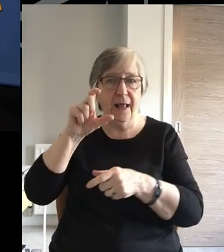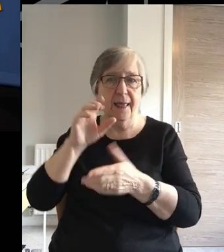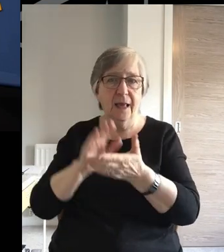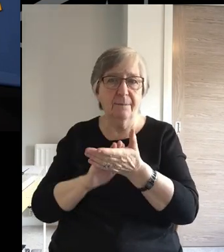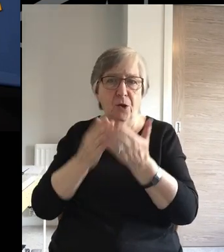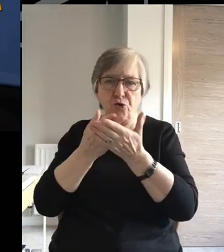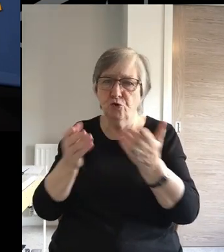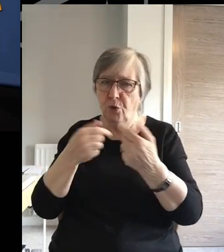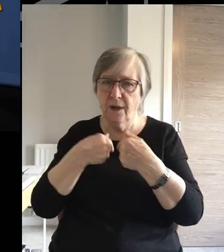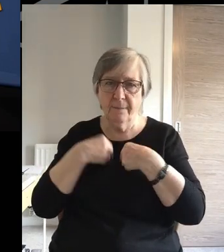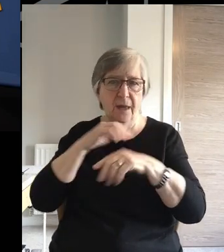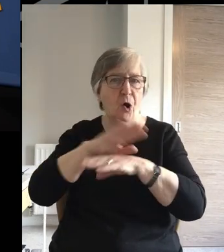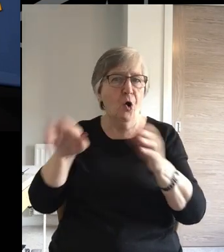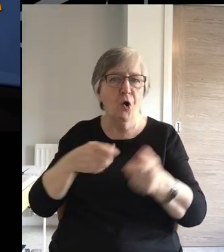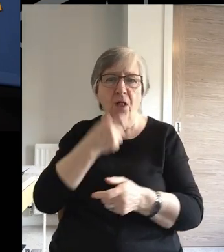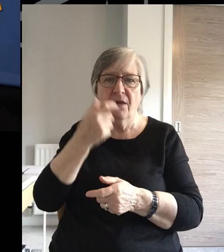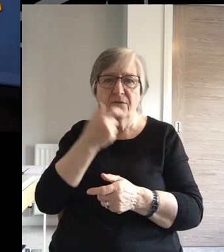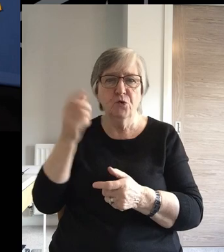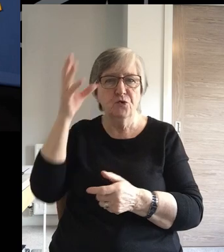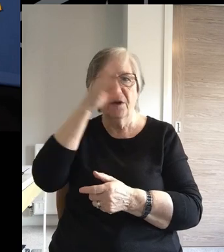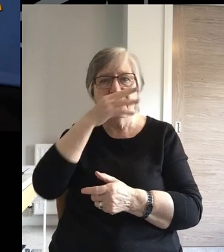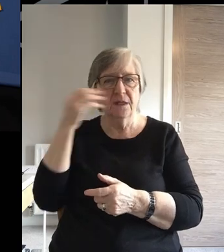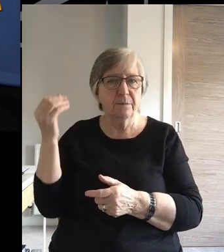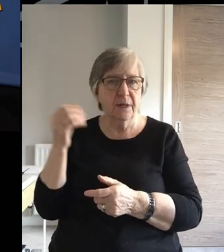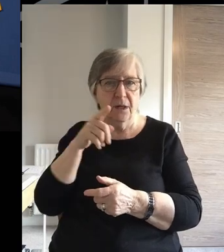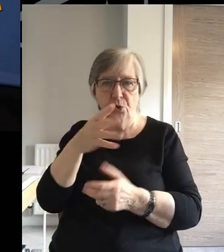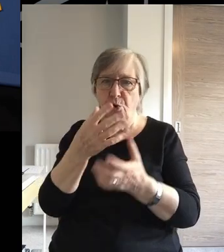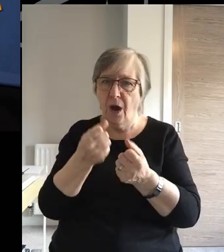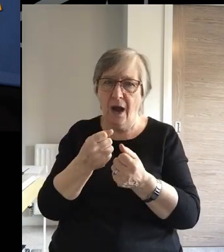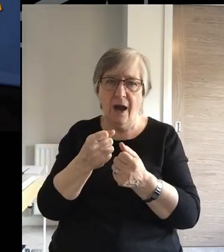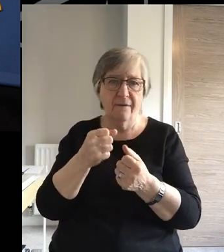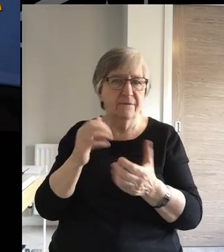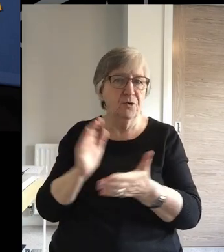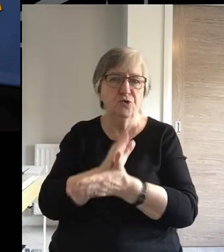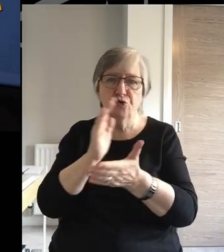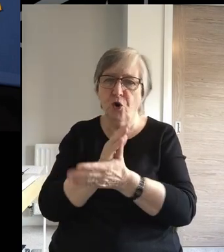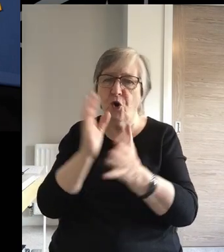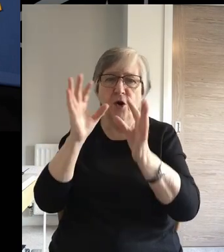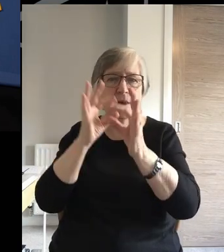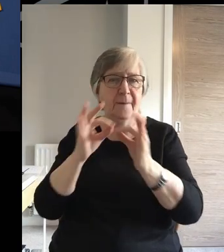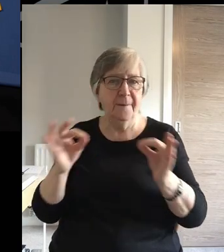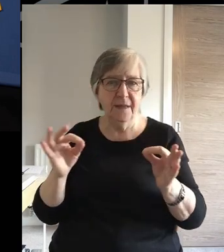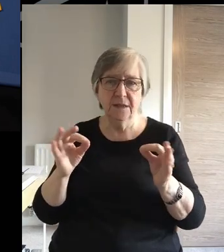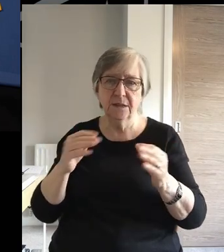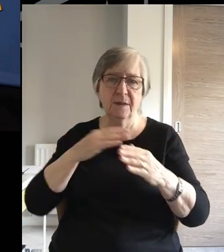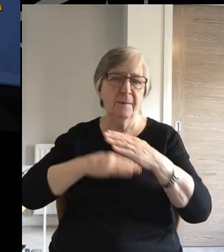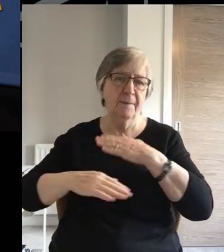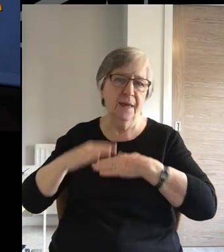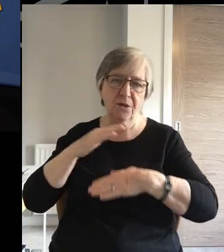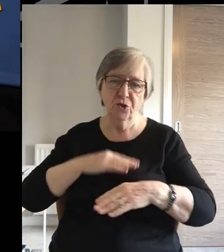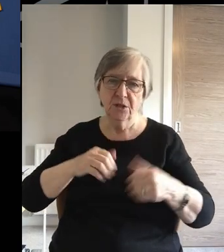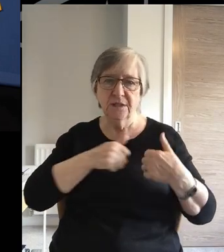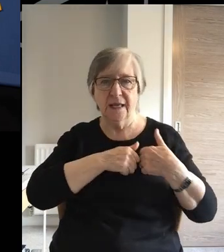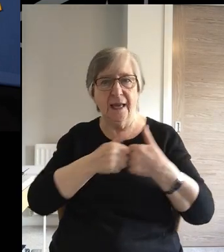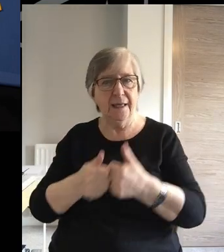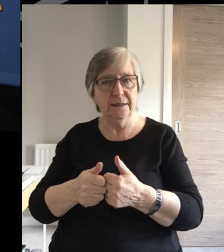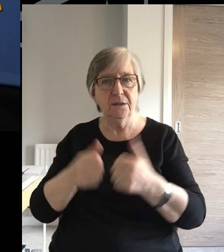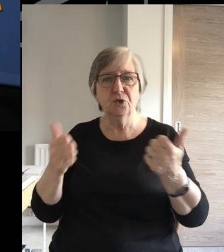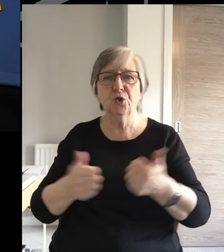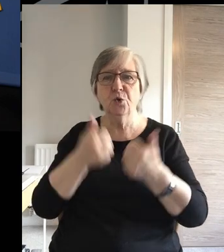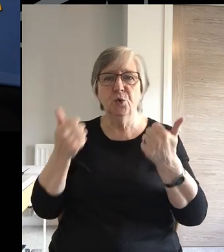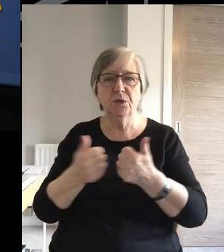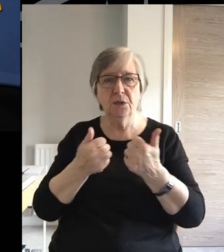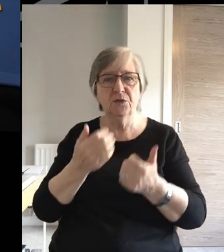showing me all those fruits of the Spirit that you possess in abundance, the joy, the peace, the patience, kindness,